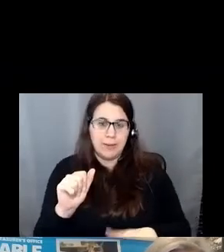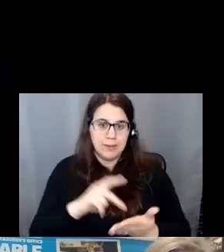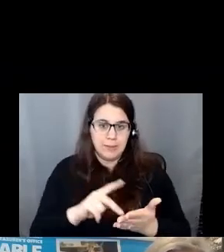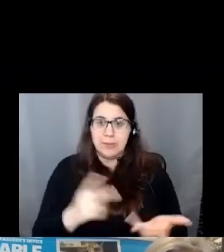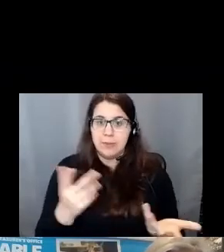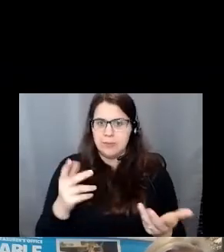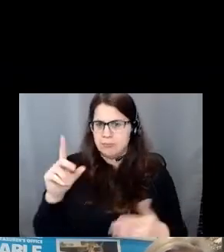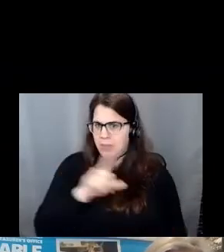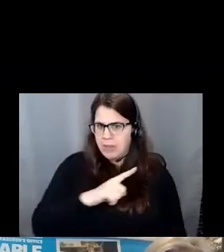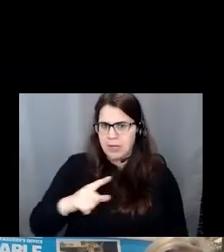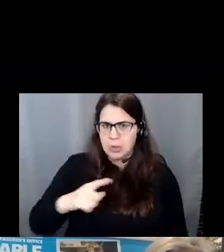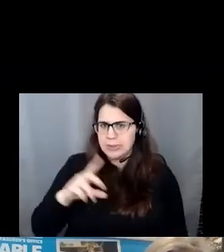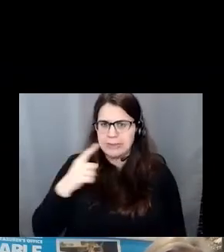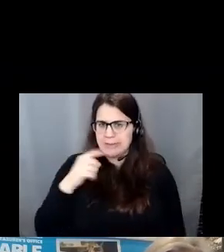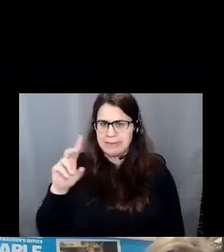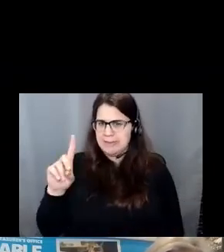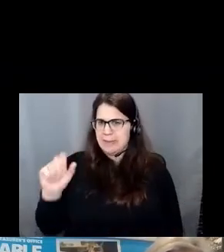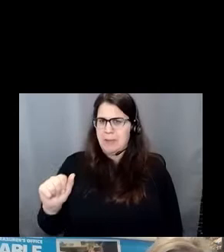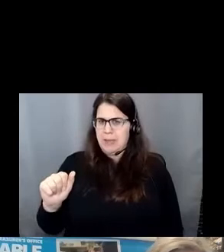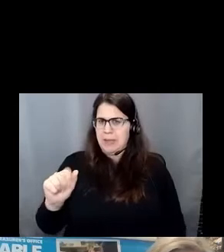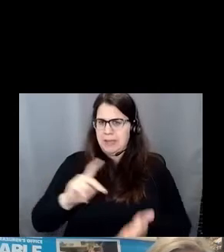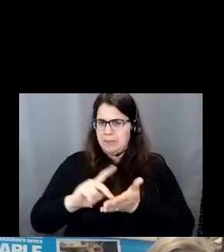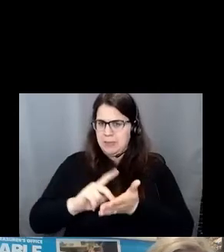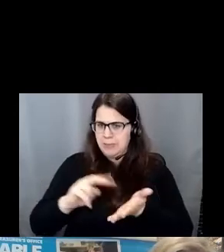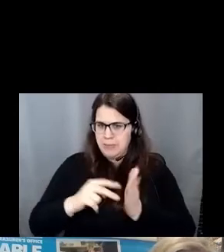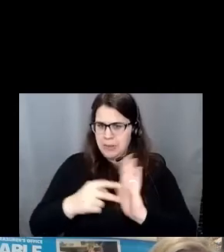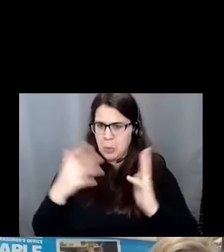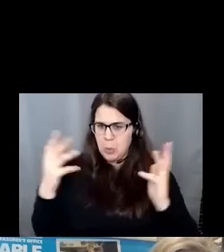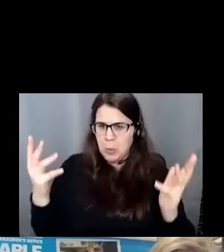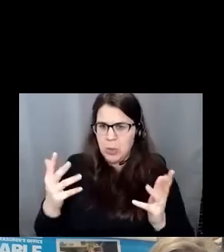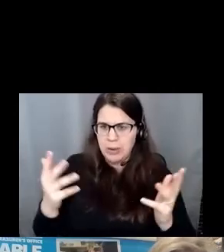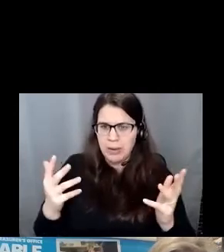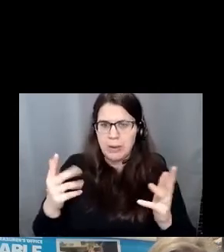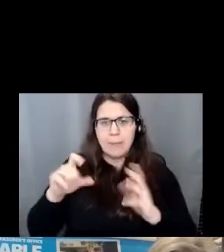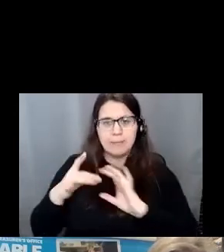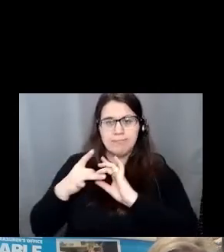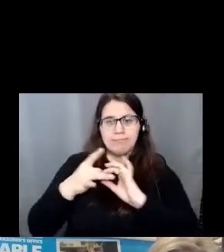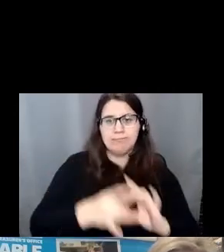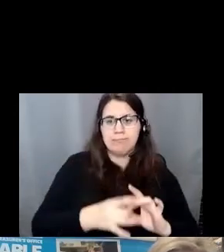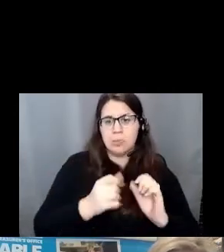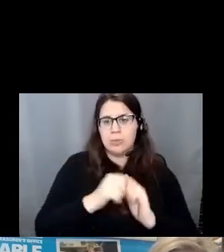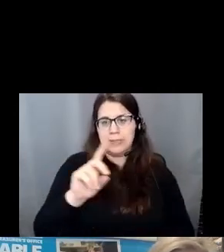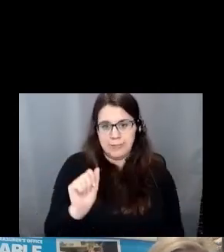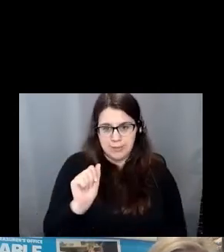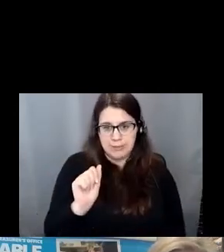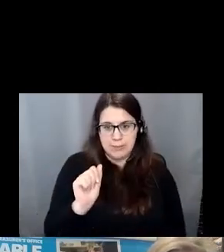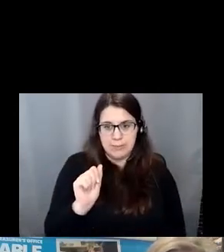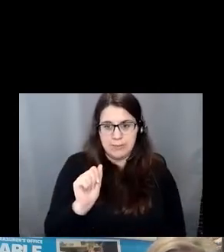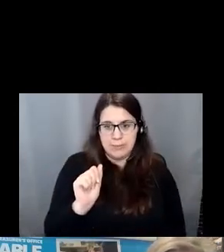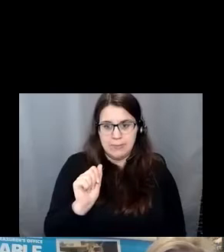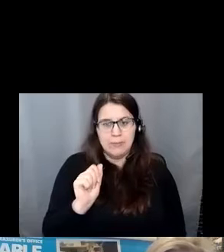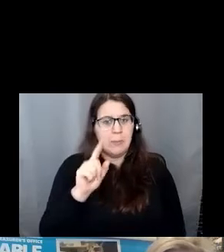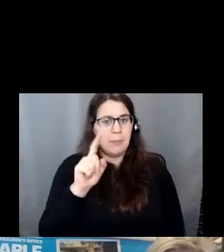qualifies as a disability-related expense, in that it must relate to the disability and it must maintain